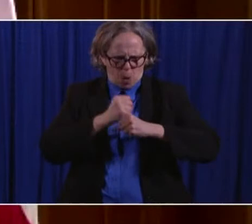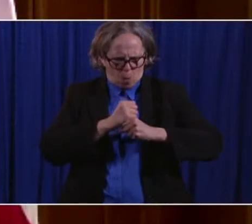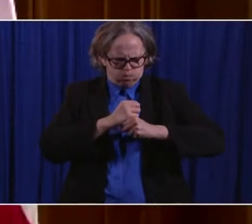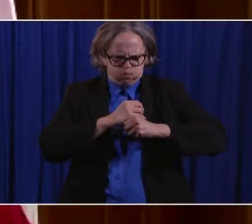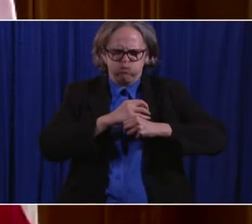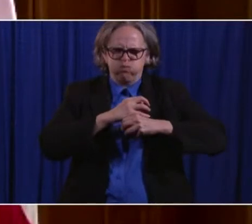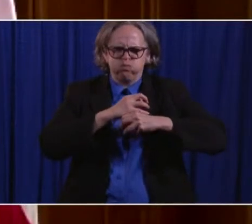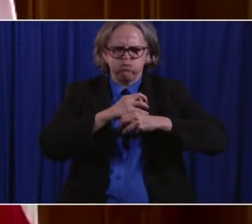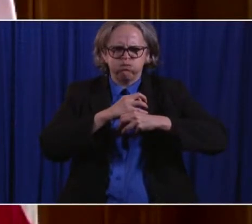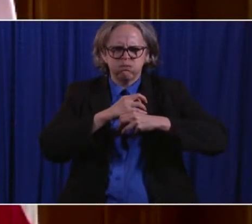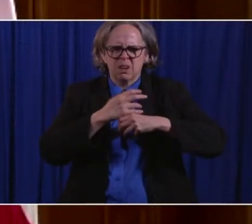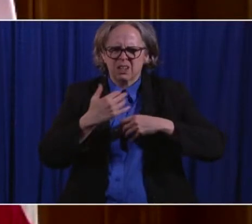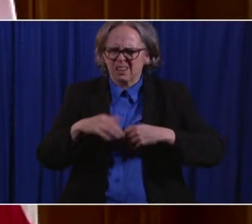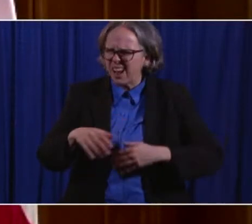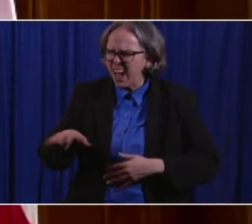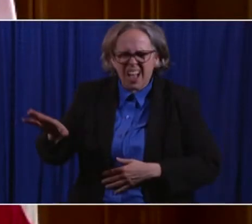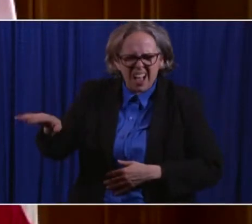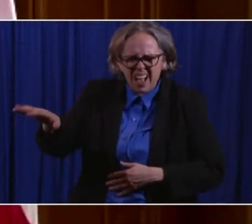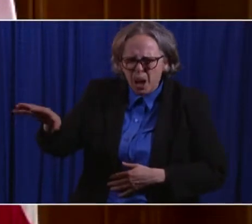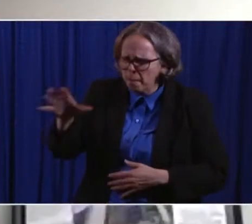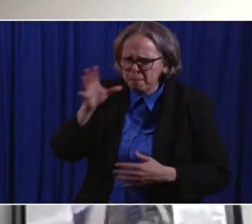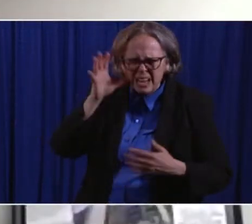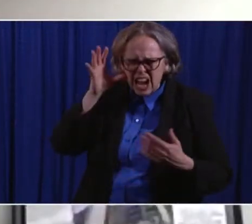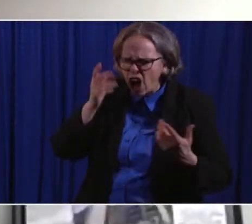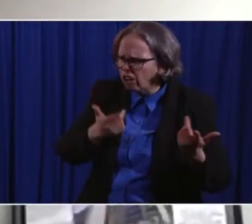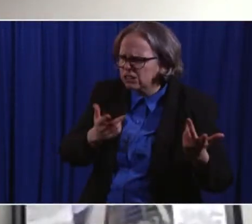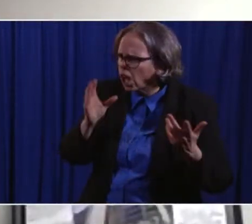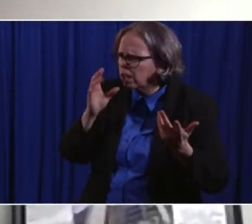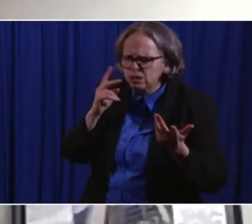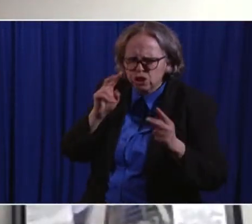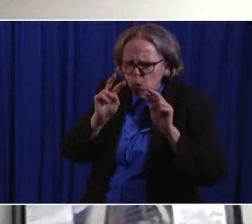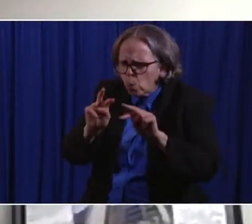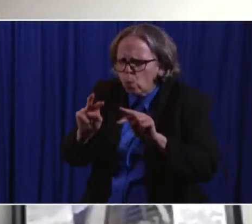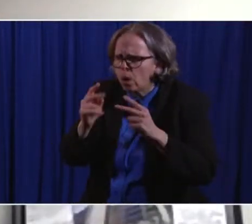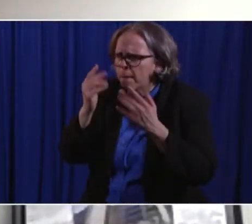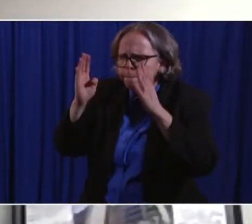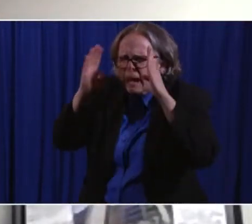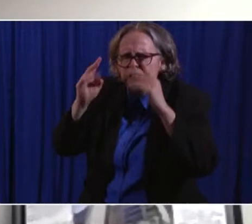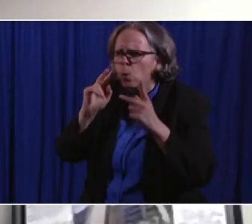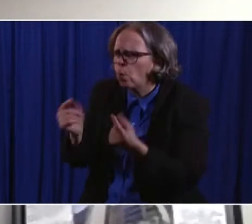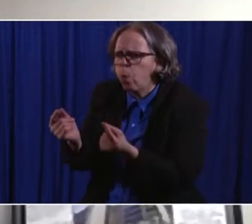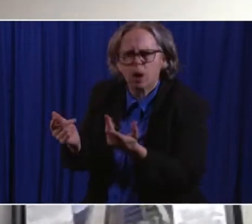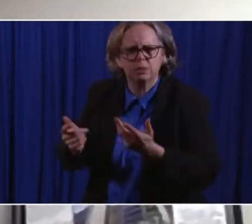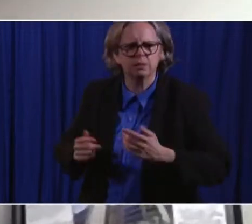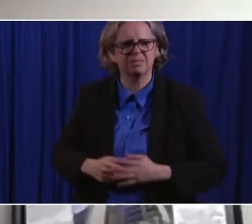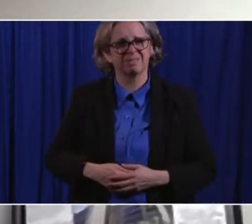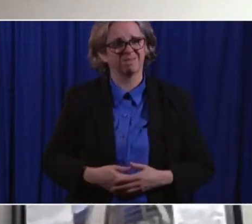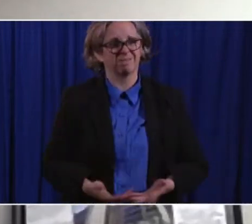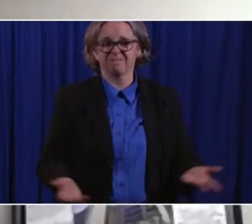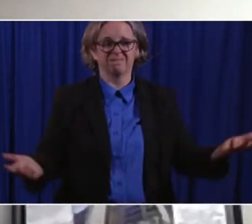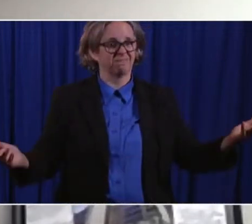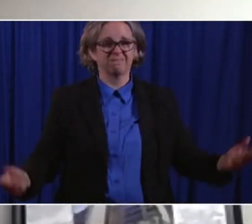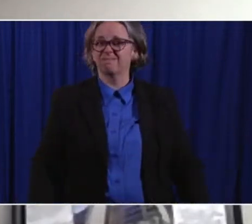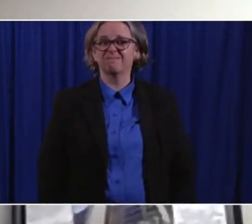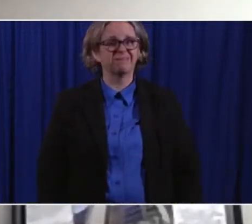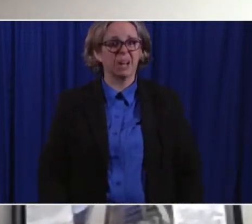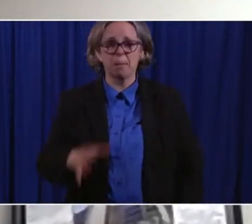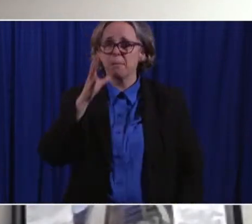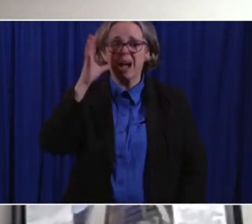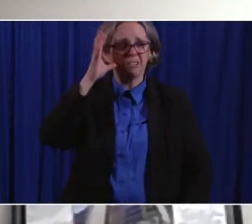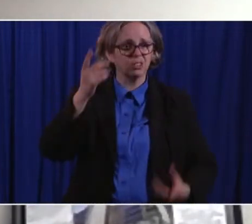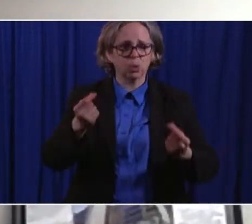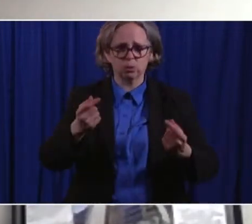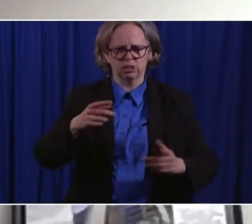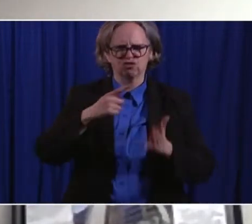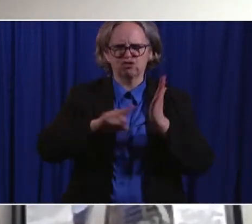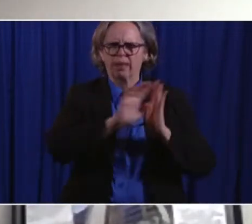What should parents look for? The biggest thing that people should look for, the vast majority, near 100% of cases have fever as